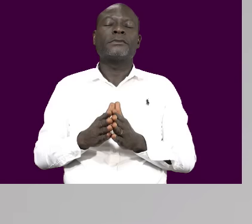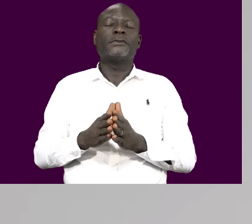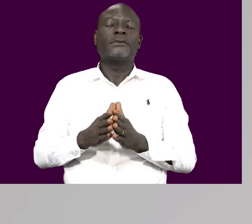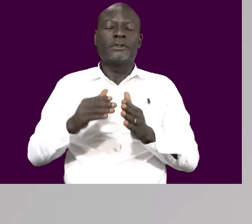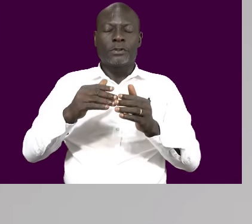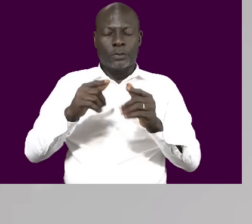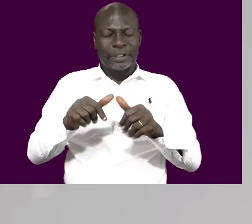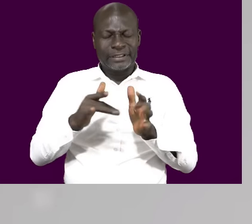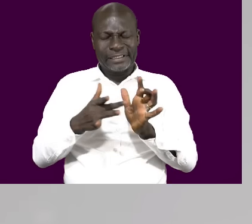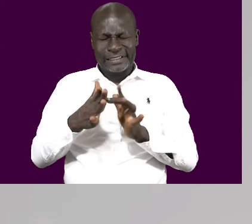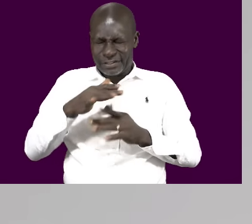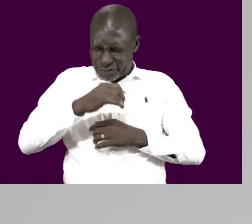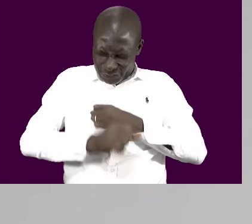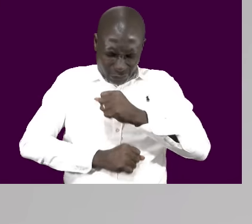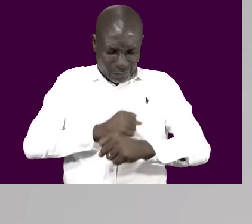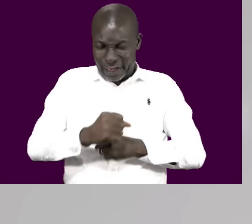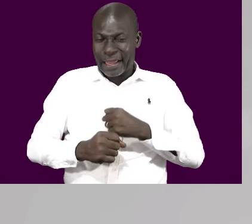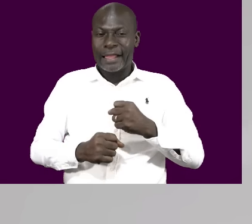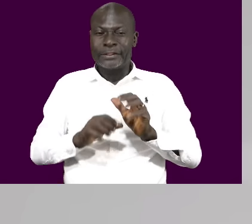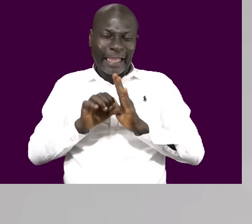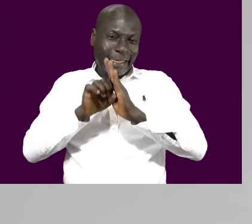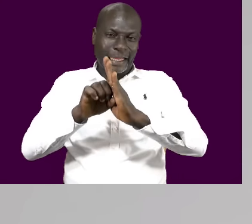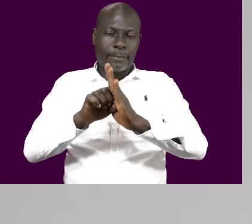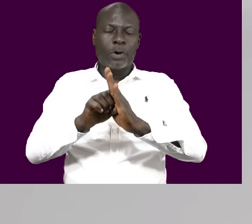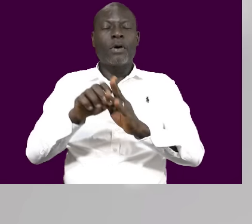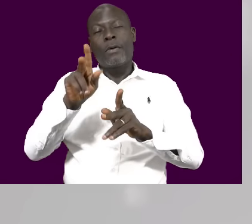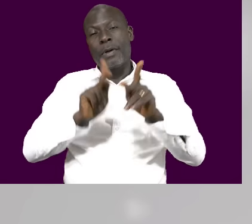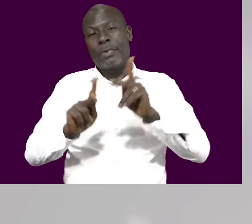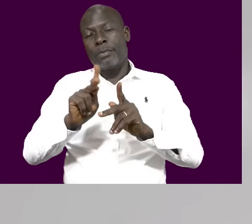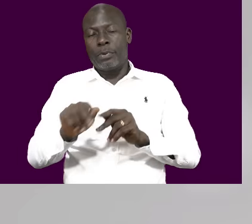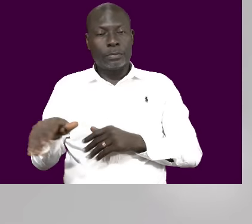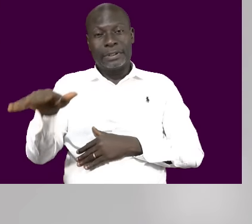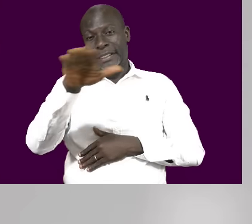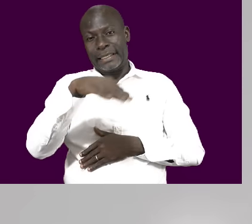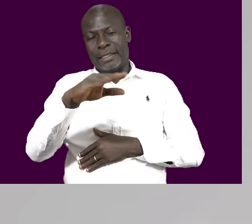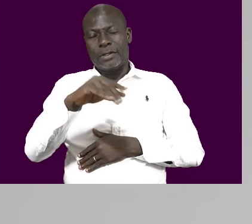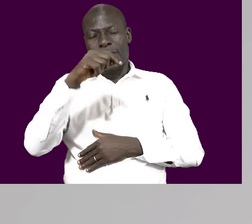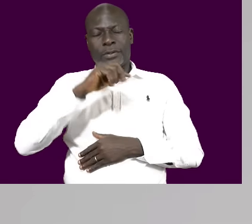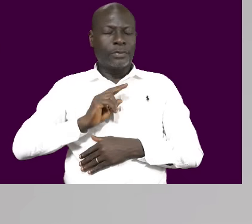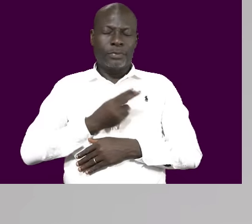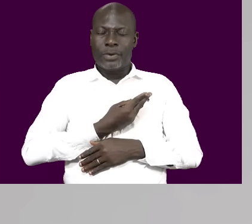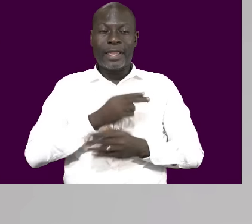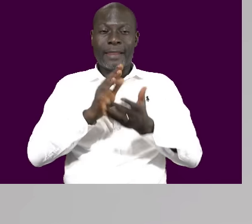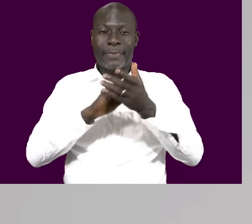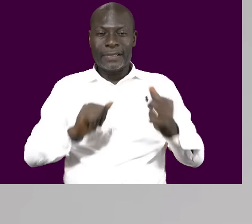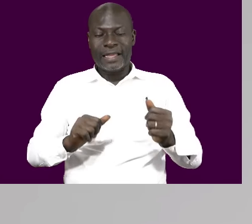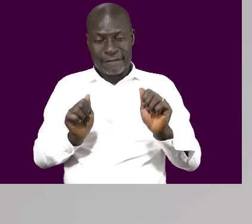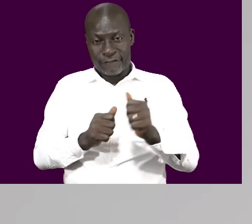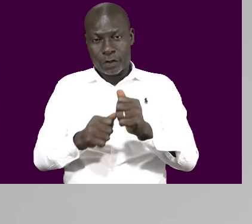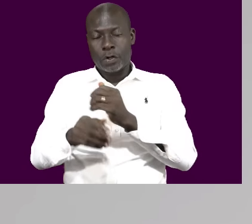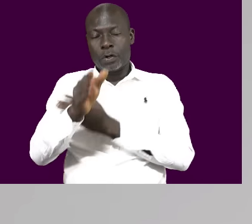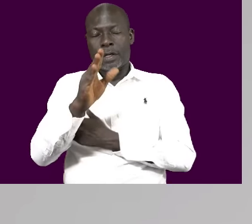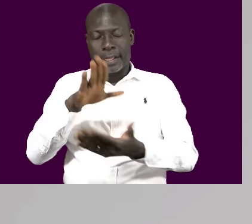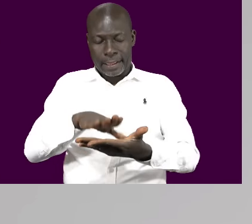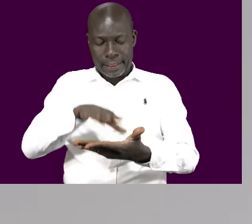ye no. Odi ye example ade to ho ade ma ye se. Ye ni ayedi awurade a chire no. Yansu yansua